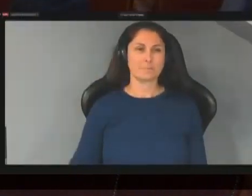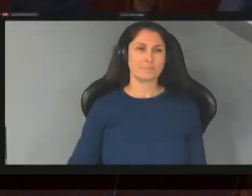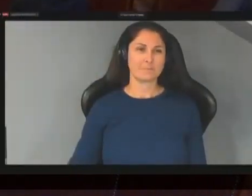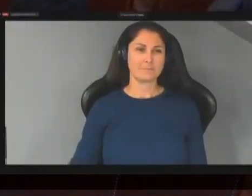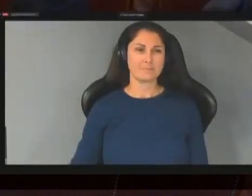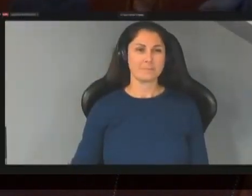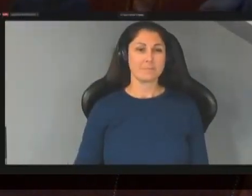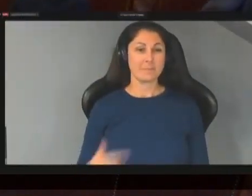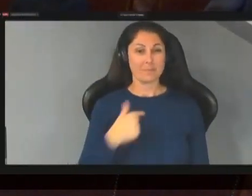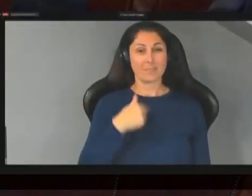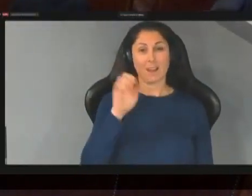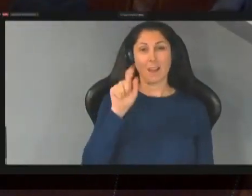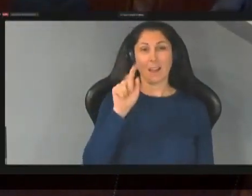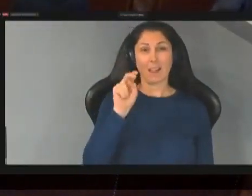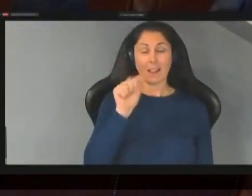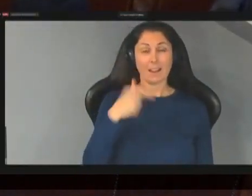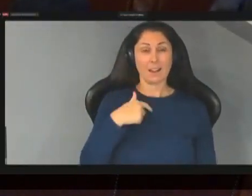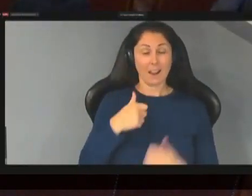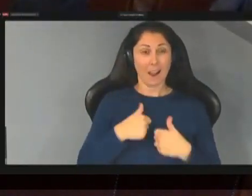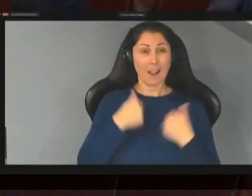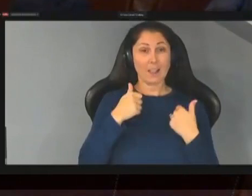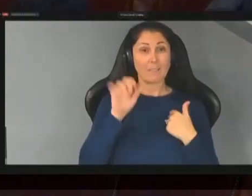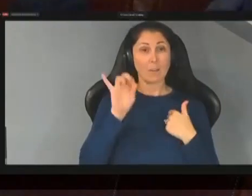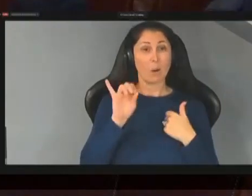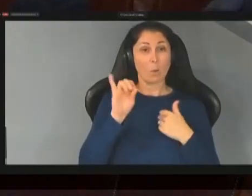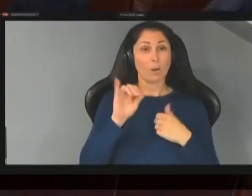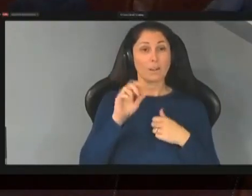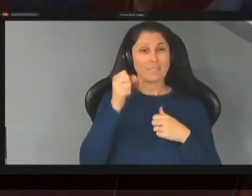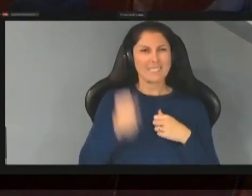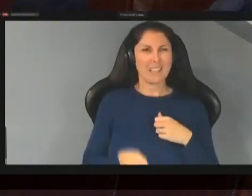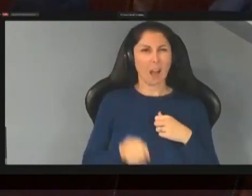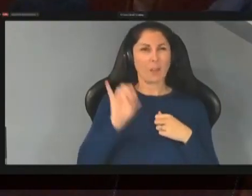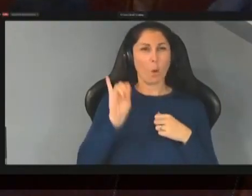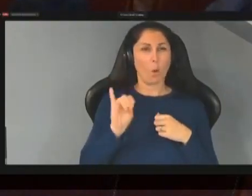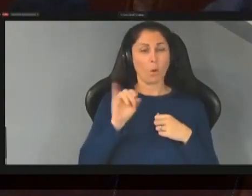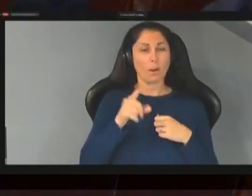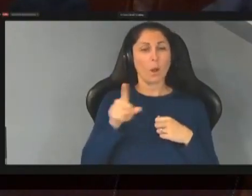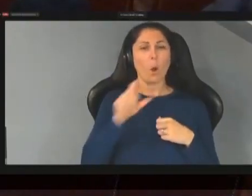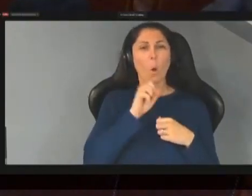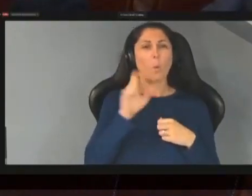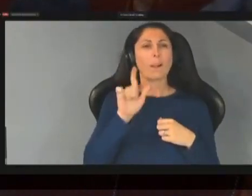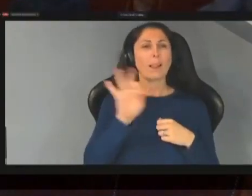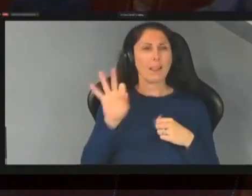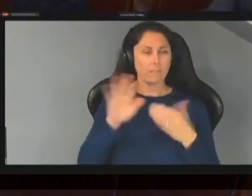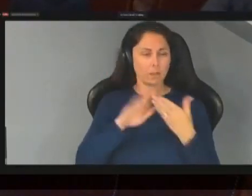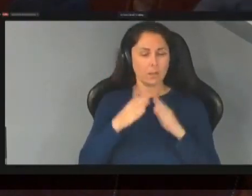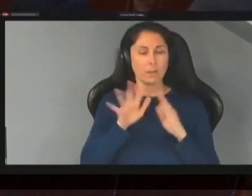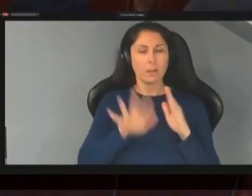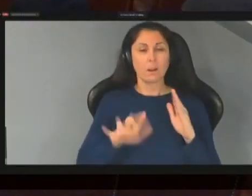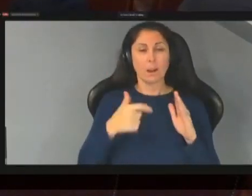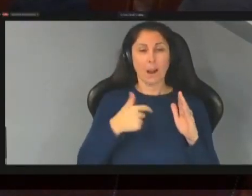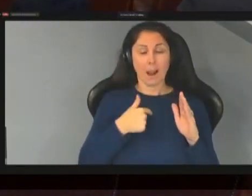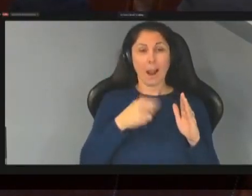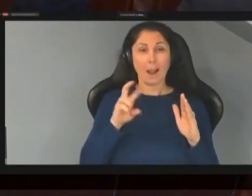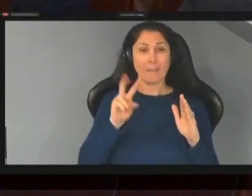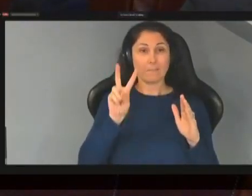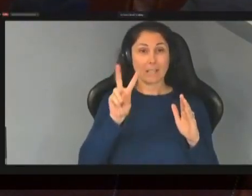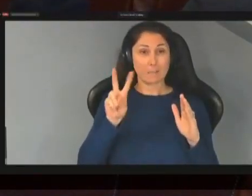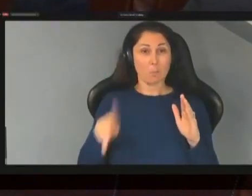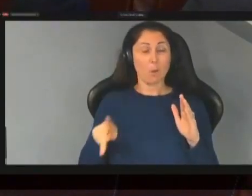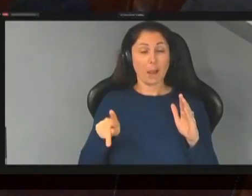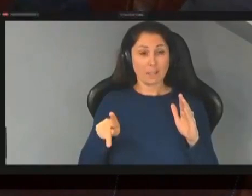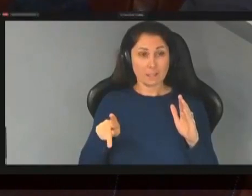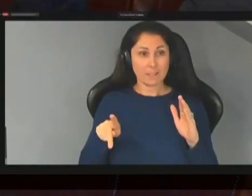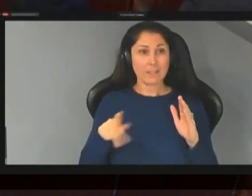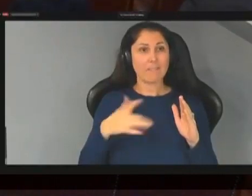I'm Elena Zaitsoff. I live in the Oak Cliff neighborhood of South Oakland. The Oak Cliff Community Organization, of which I am vice president, felt the